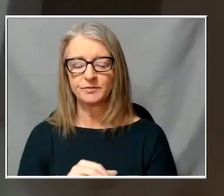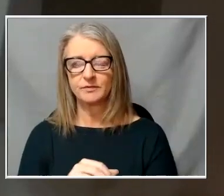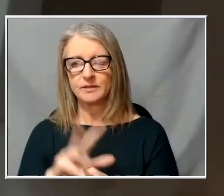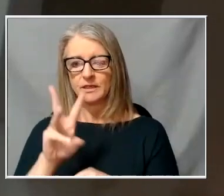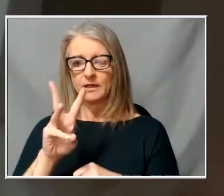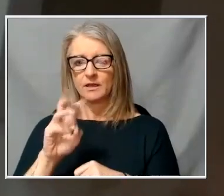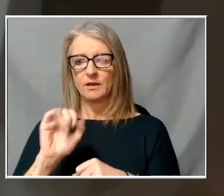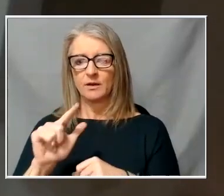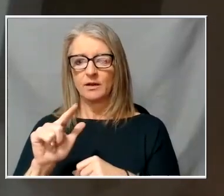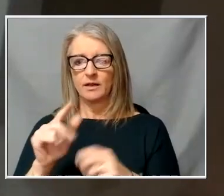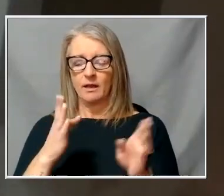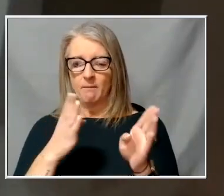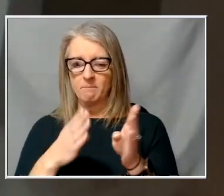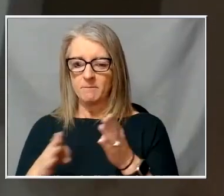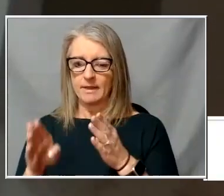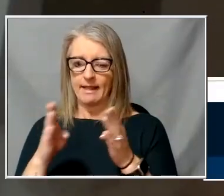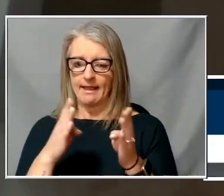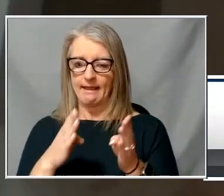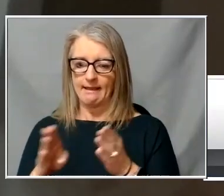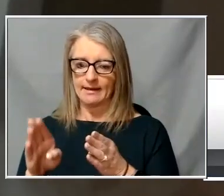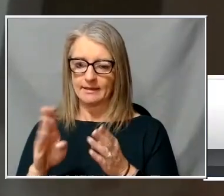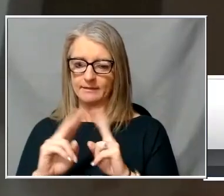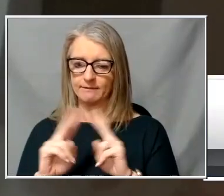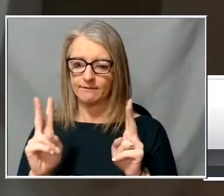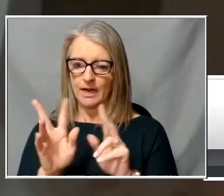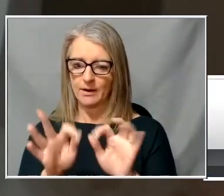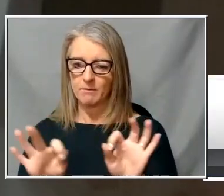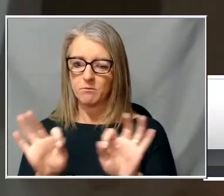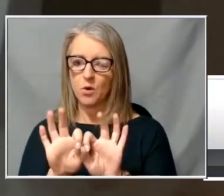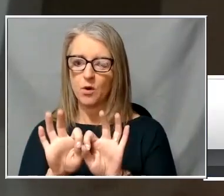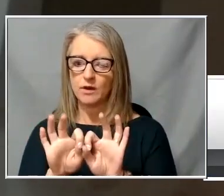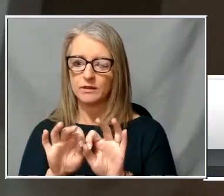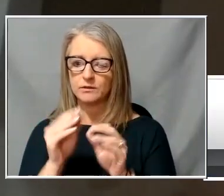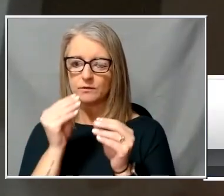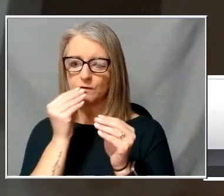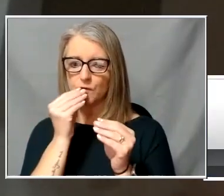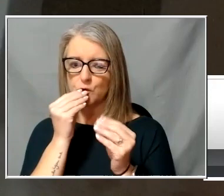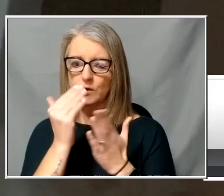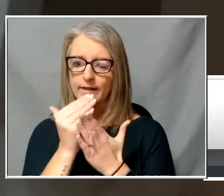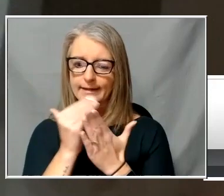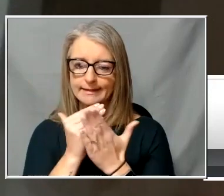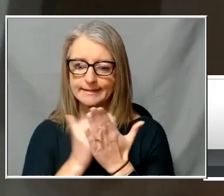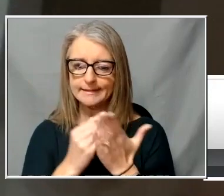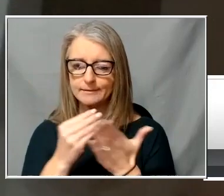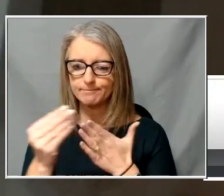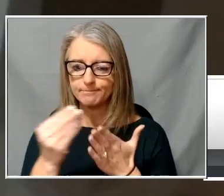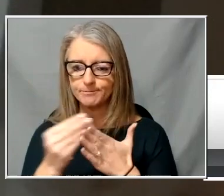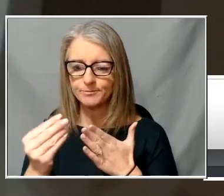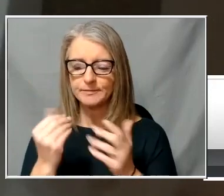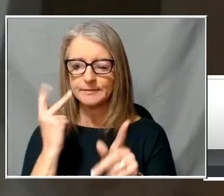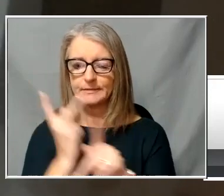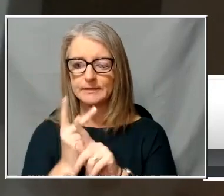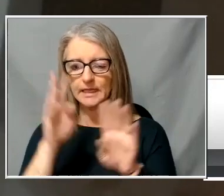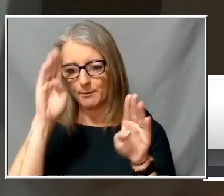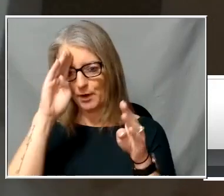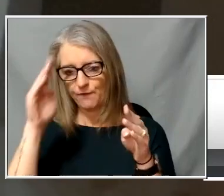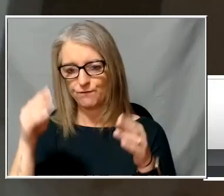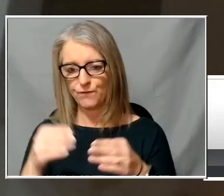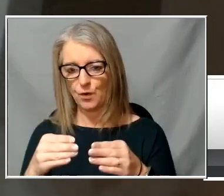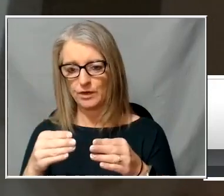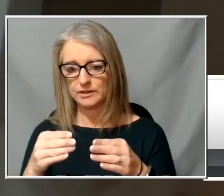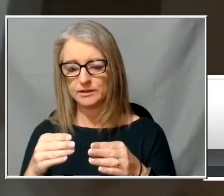Well, I think that planning is very important. Grocery lists, keep your focus